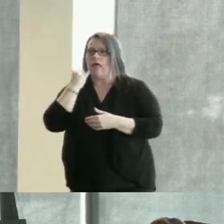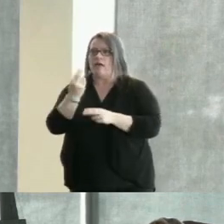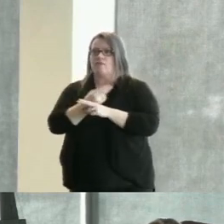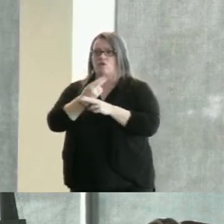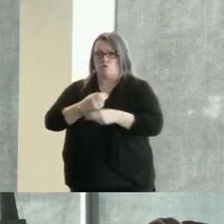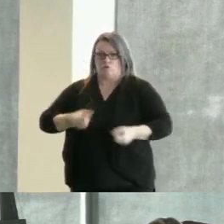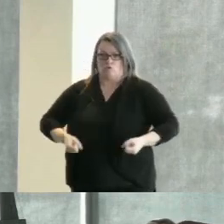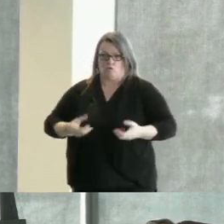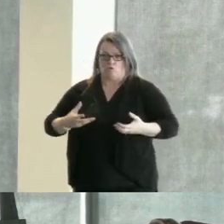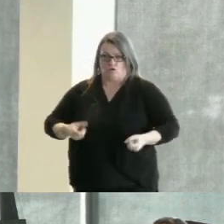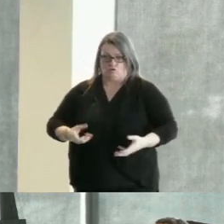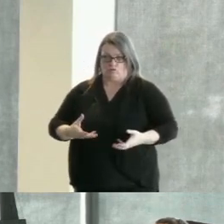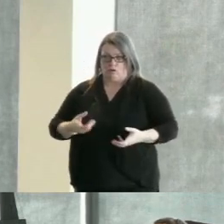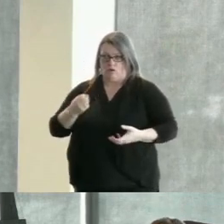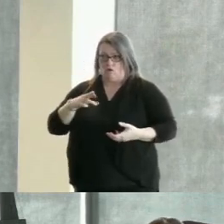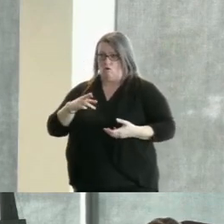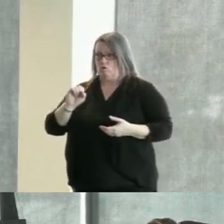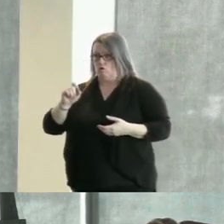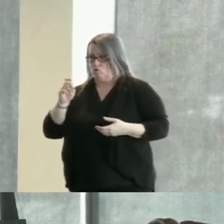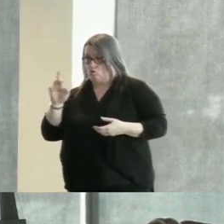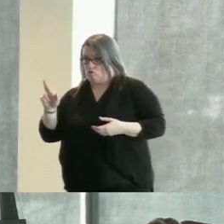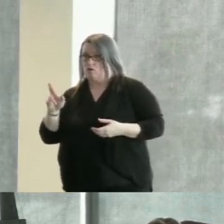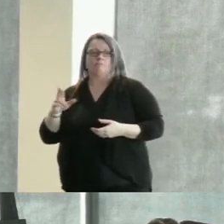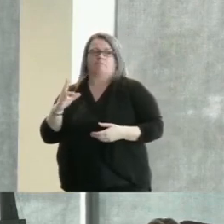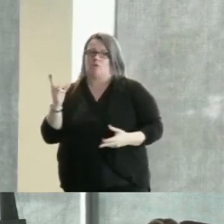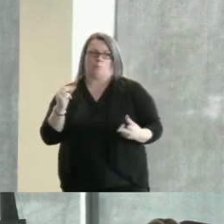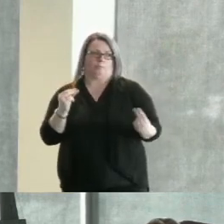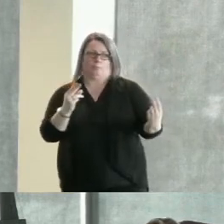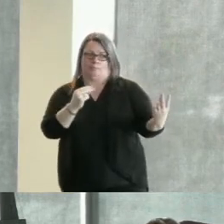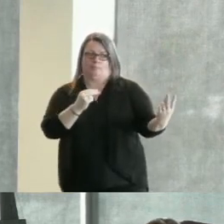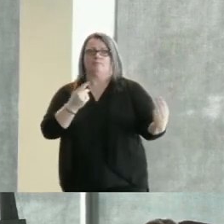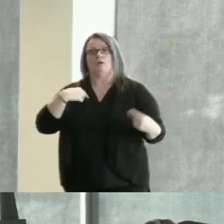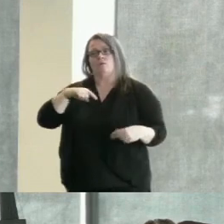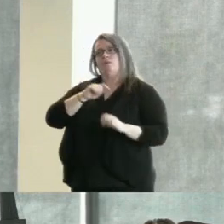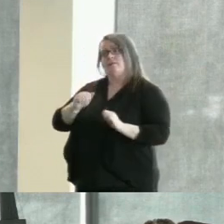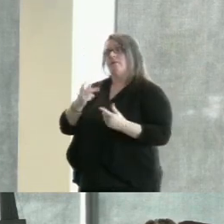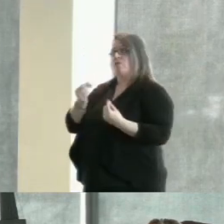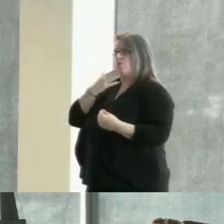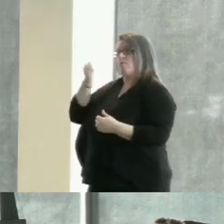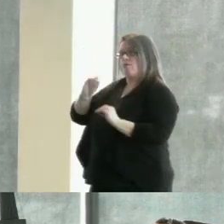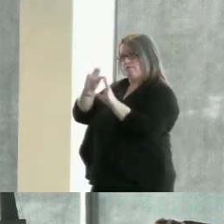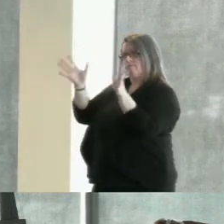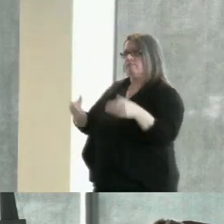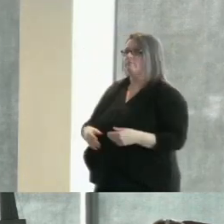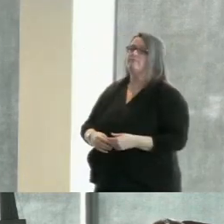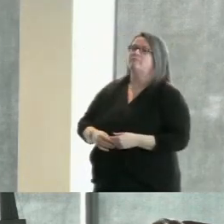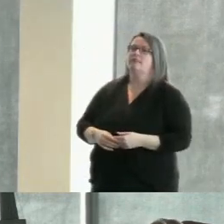So we could do better with that. And we will add it to the list.